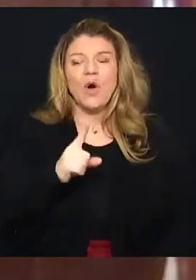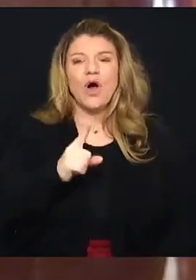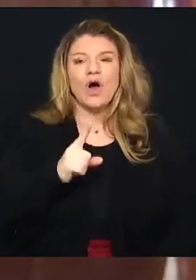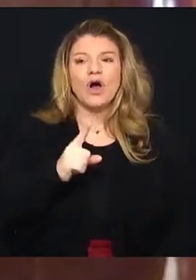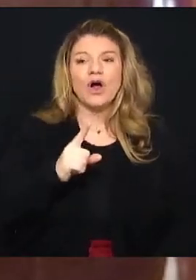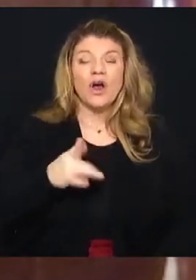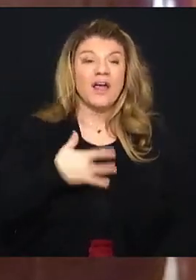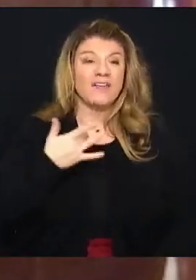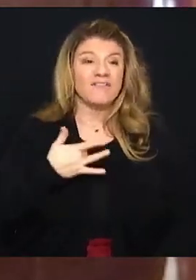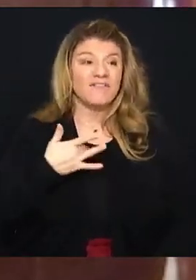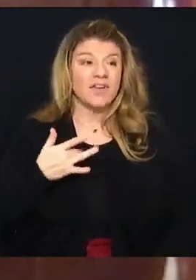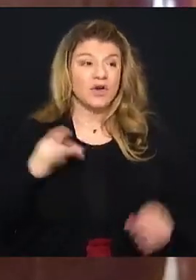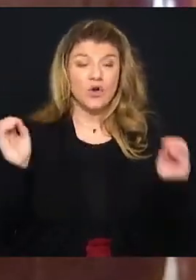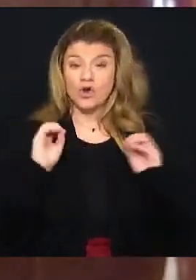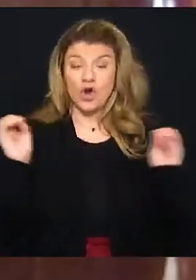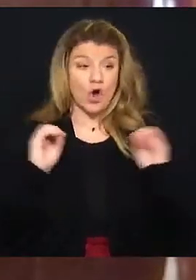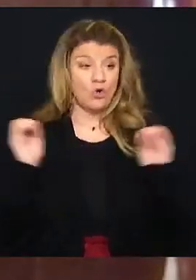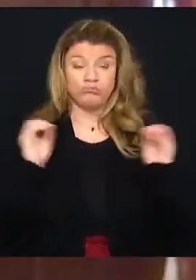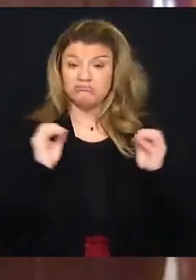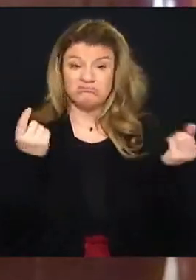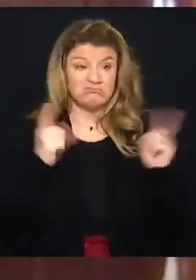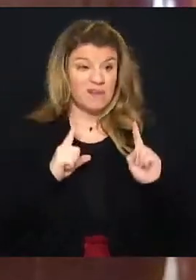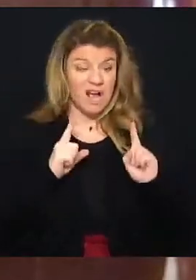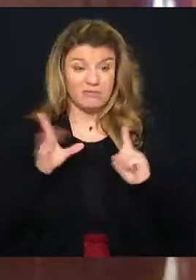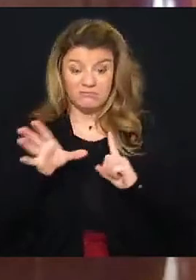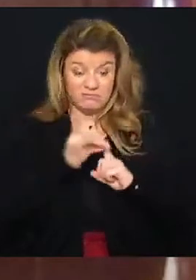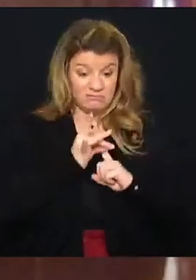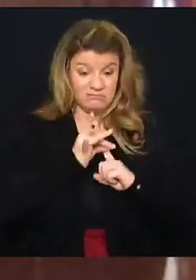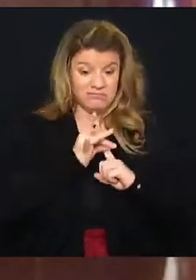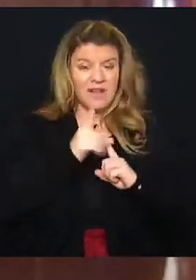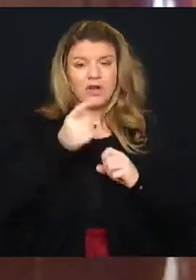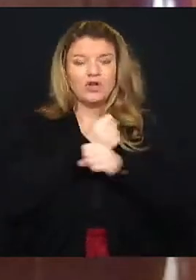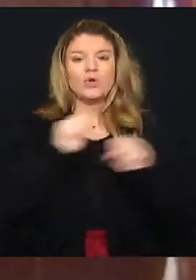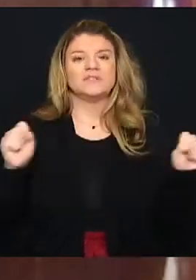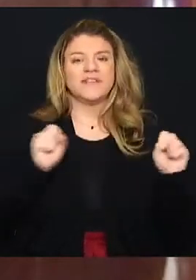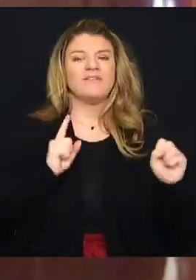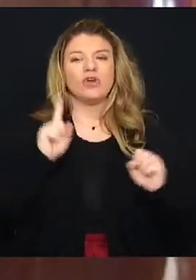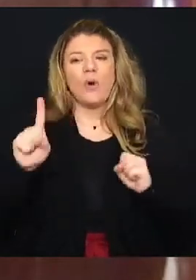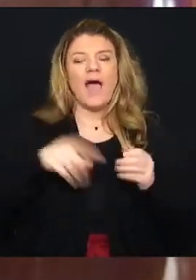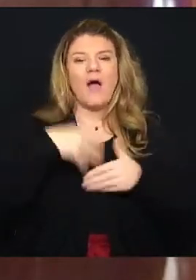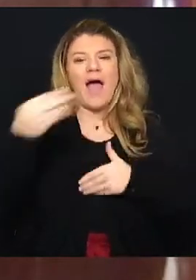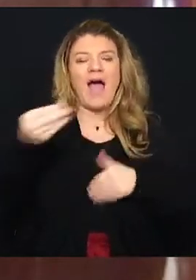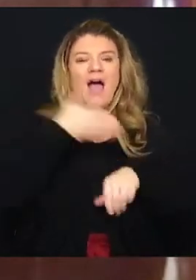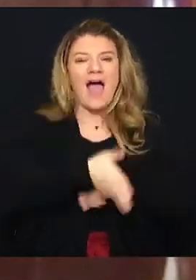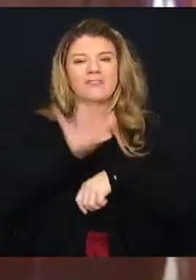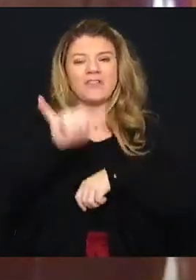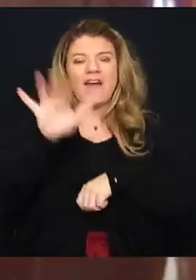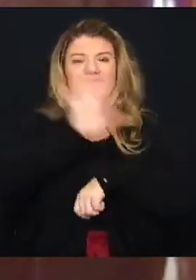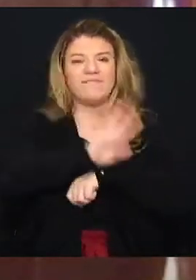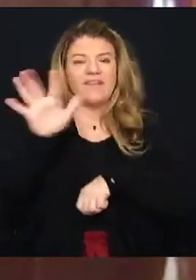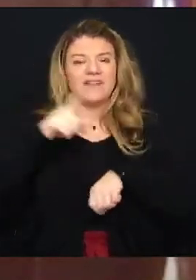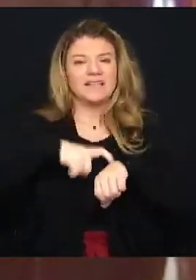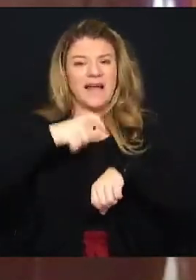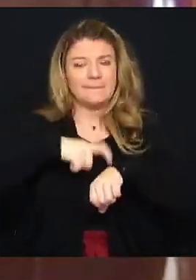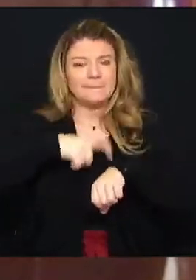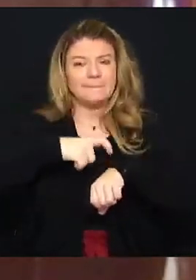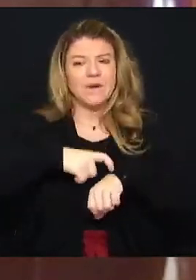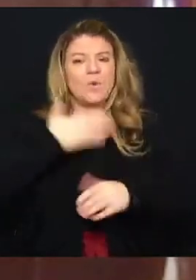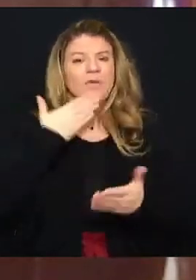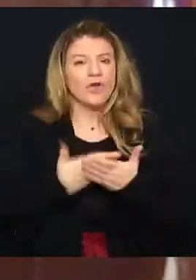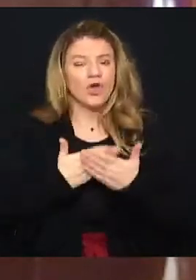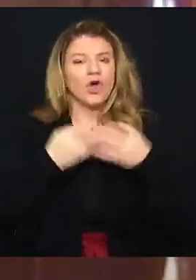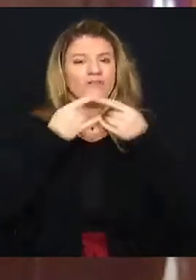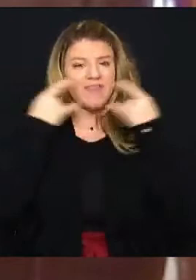if you don't have other acute symptoms, then you're safe to go out after that 5-day period with a good